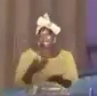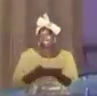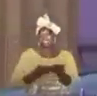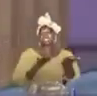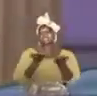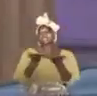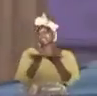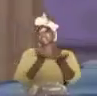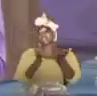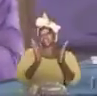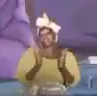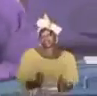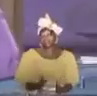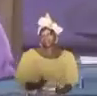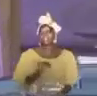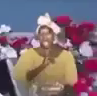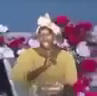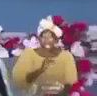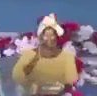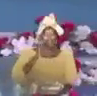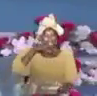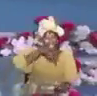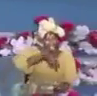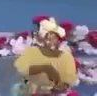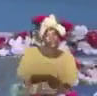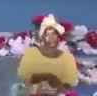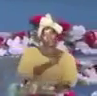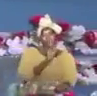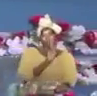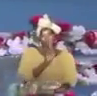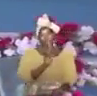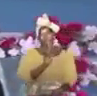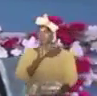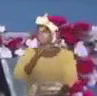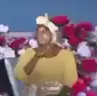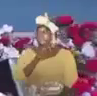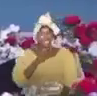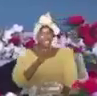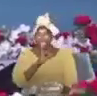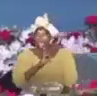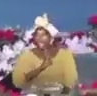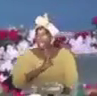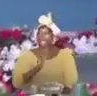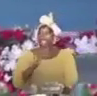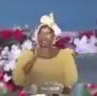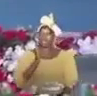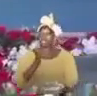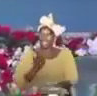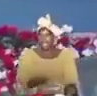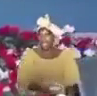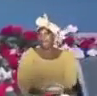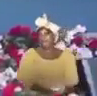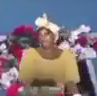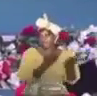like the boy. He said, I will arise. He didn't say my father will come and meet me there. The